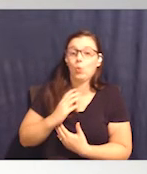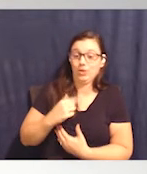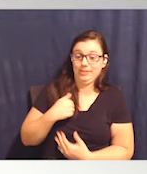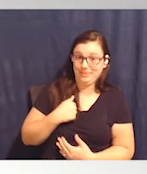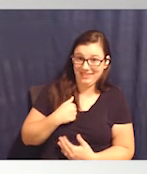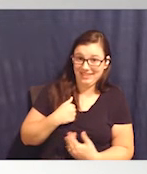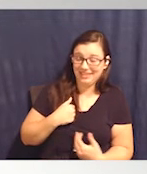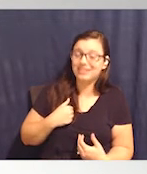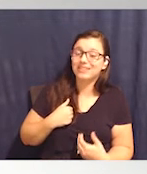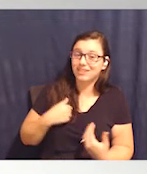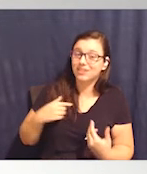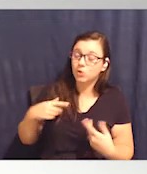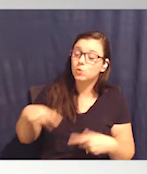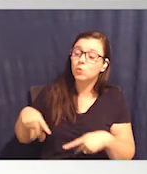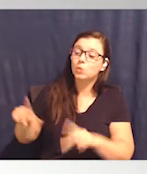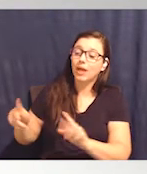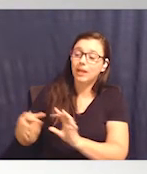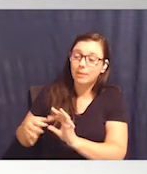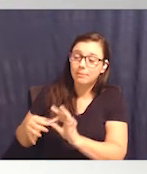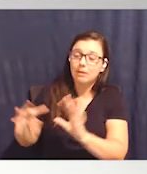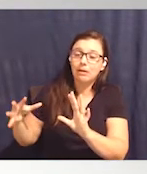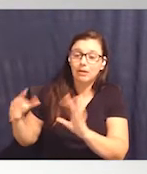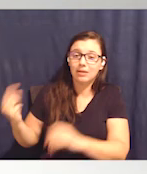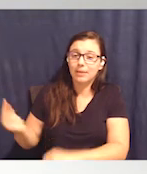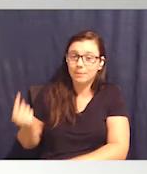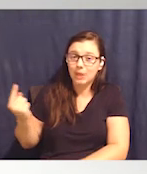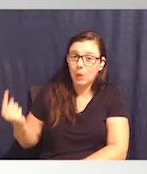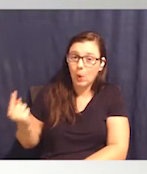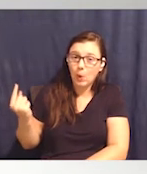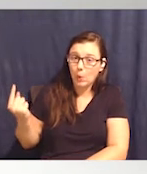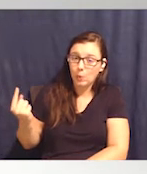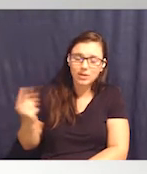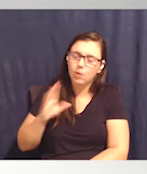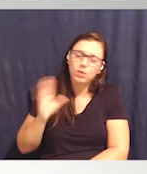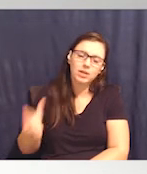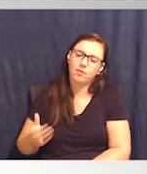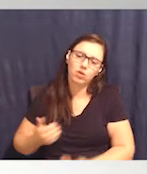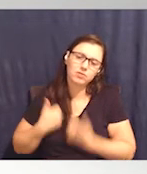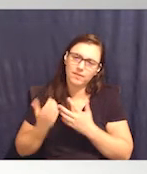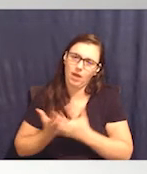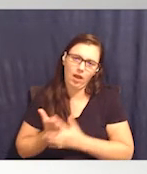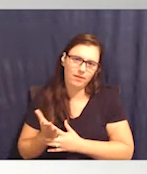point, I would never have survived him going away to college.